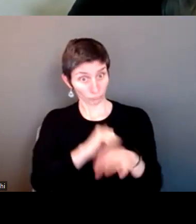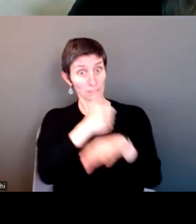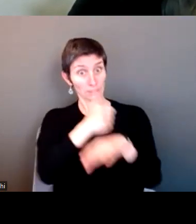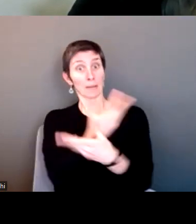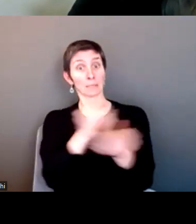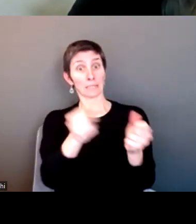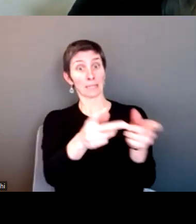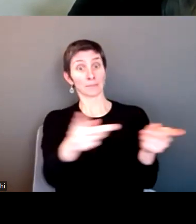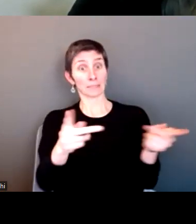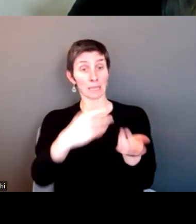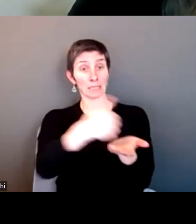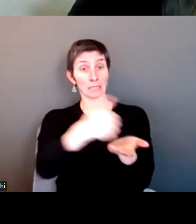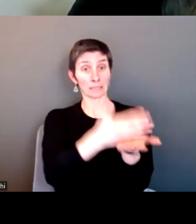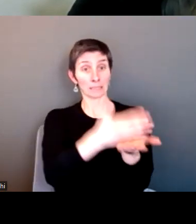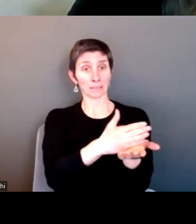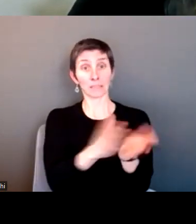Thank you, Tiffaney.